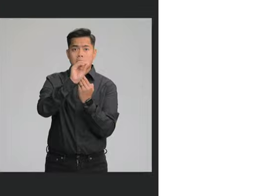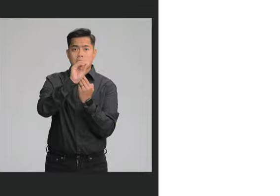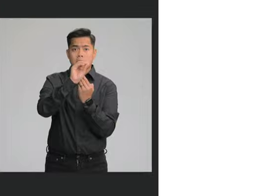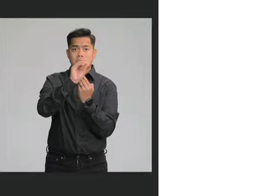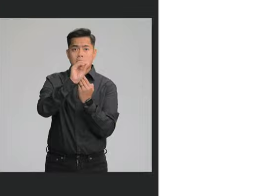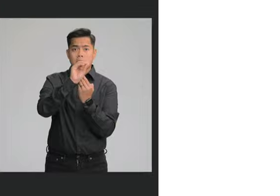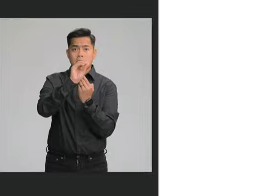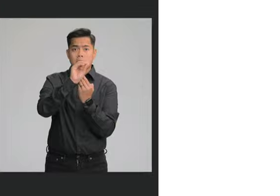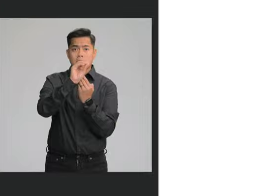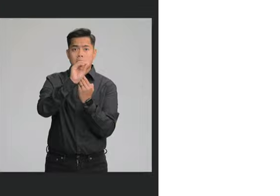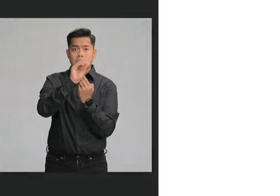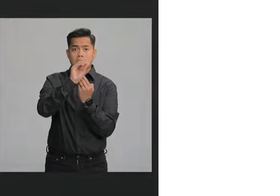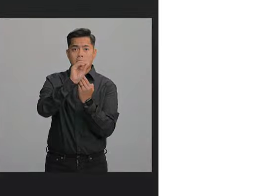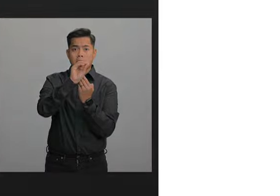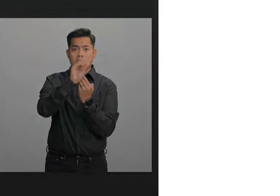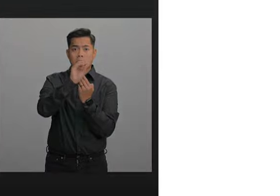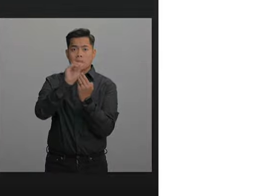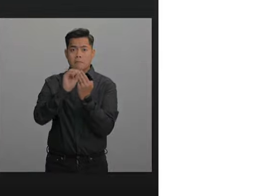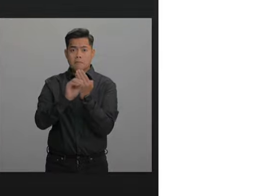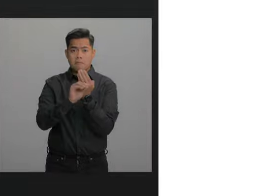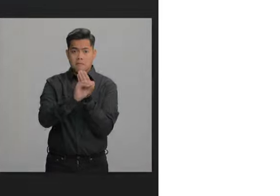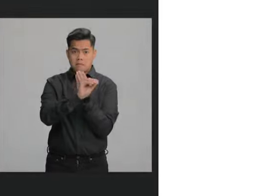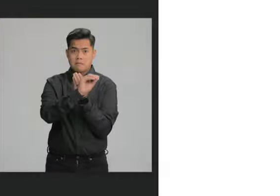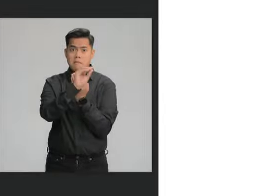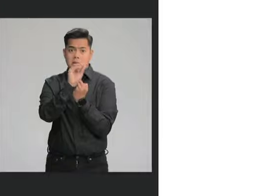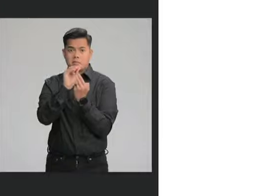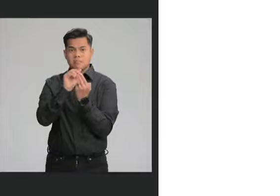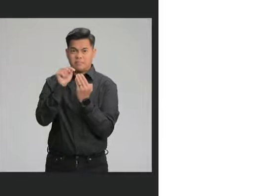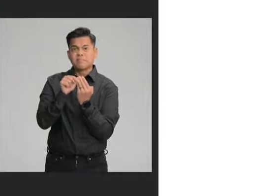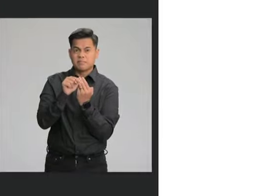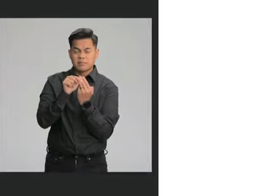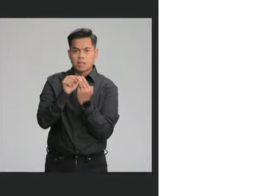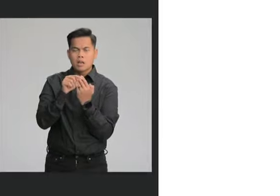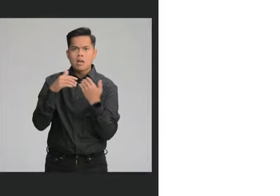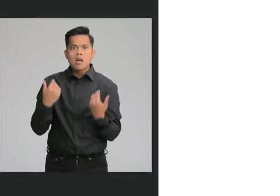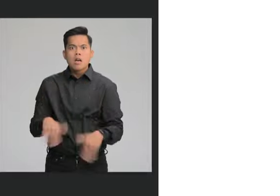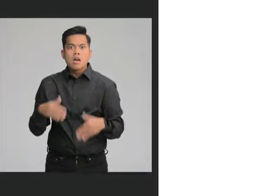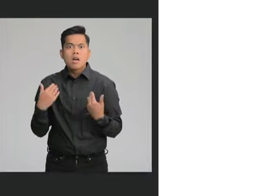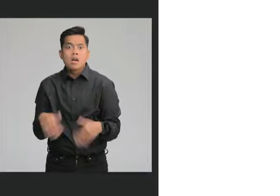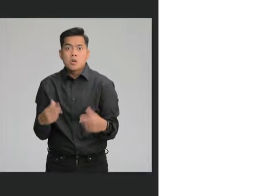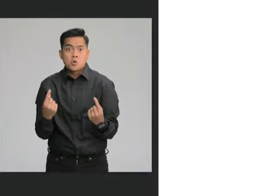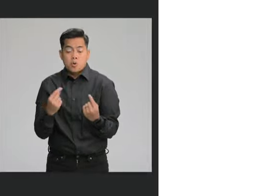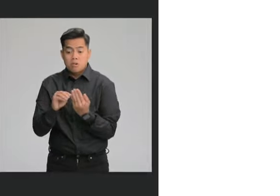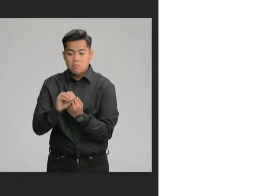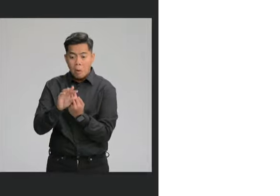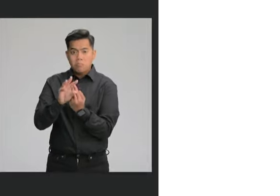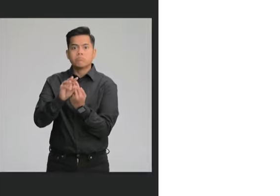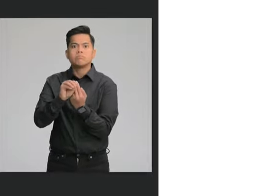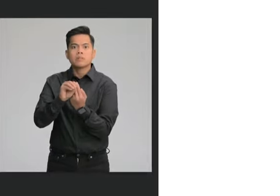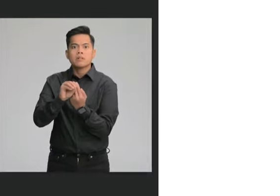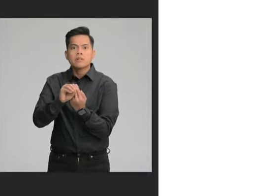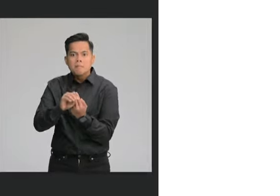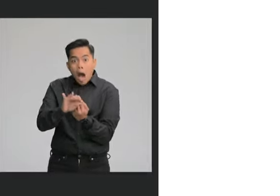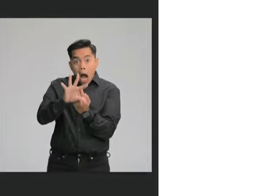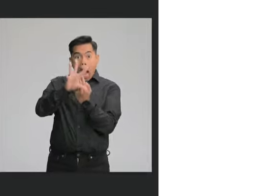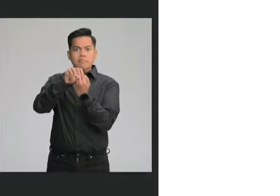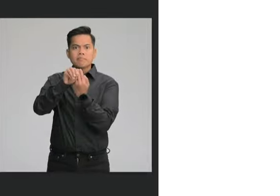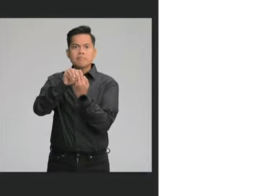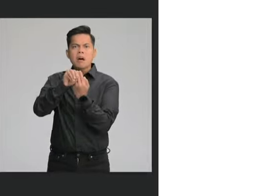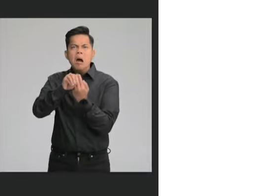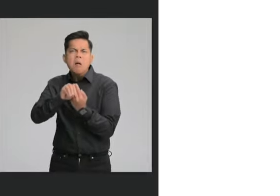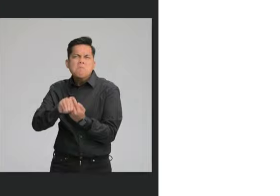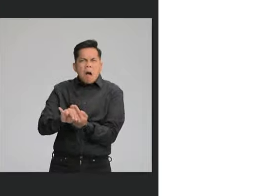more. I think that's where they're going with this, which will be amazing. Both the pattern and intensity. So it's up to twice as bright, with